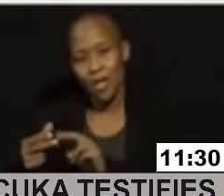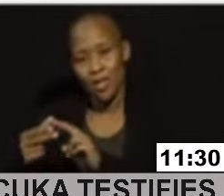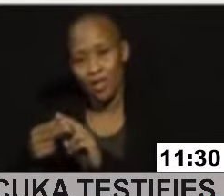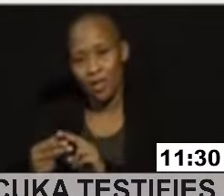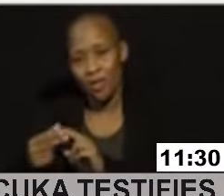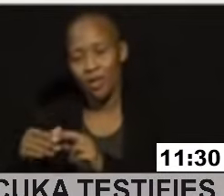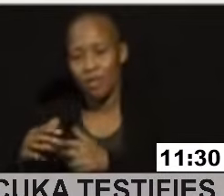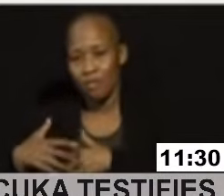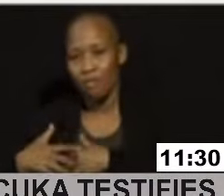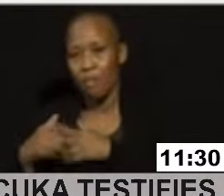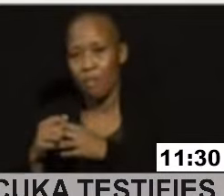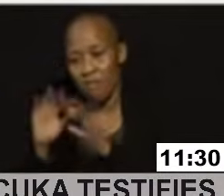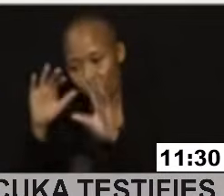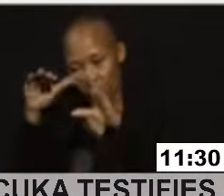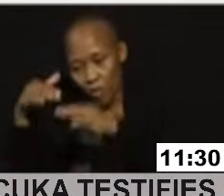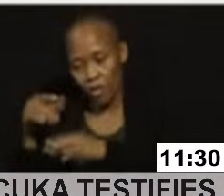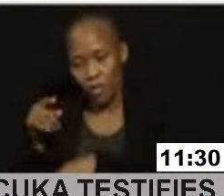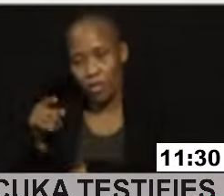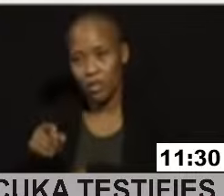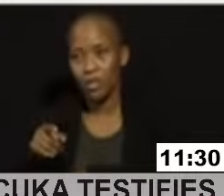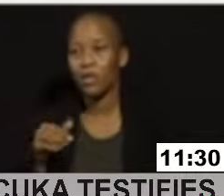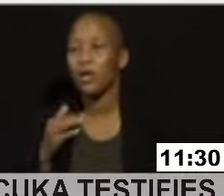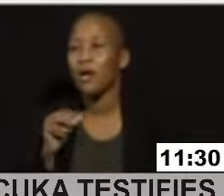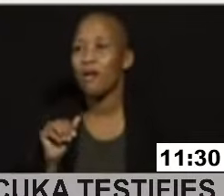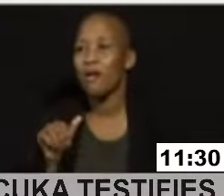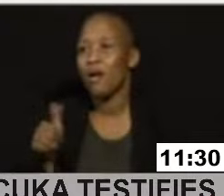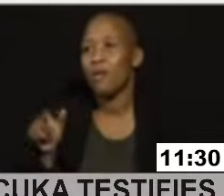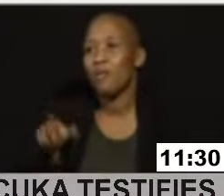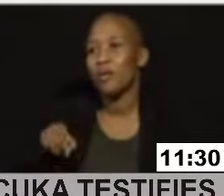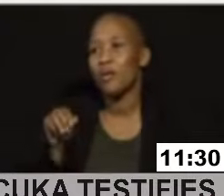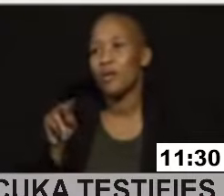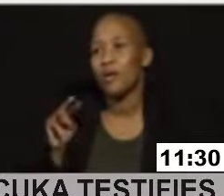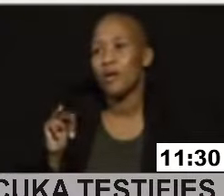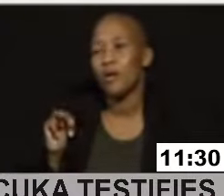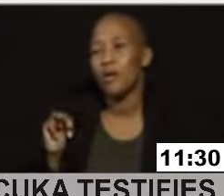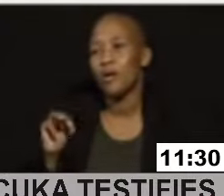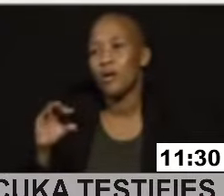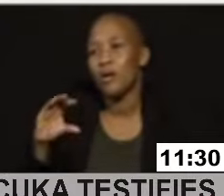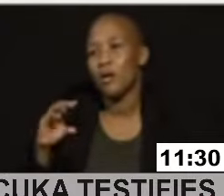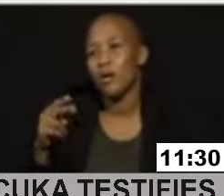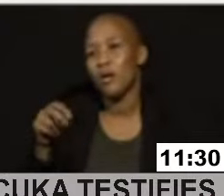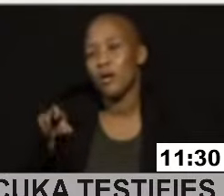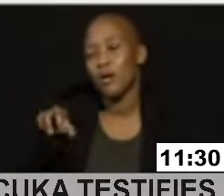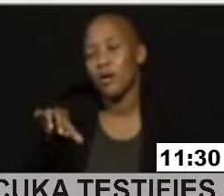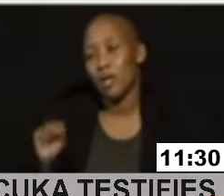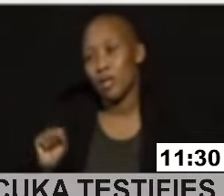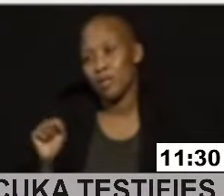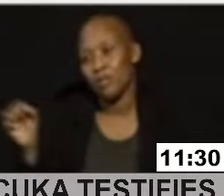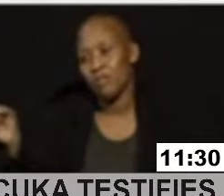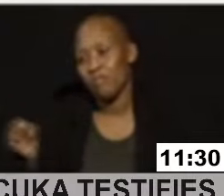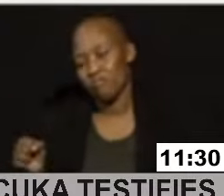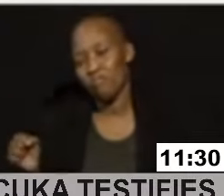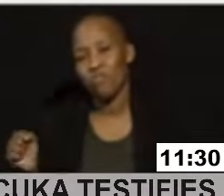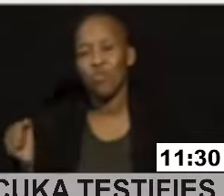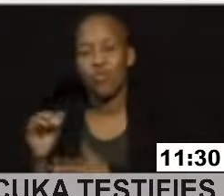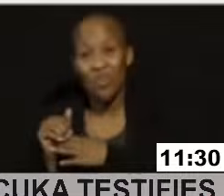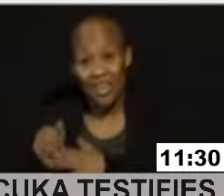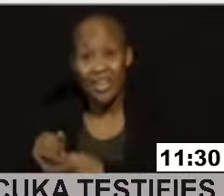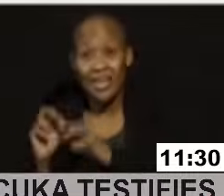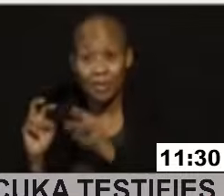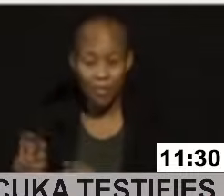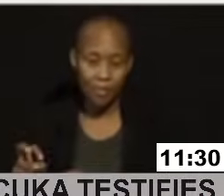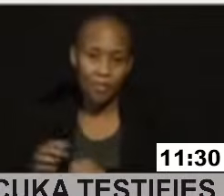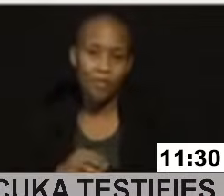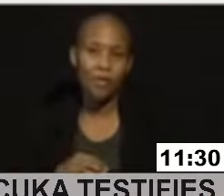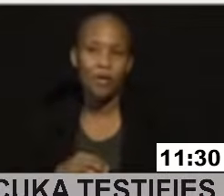on dealing with those. And I appointed a guy called Chris Macadam to lead that investigation. And they did very well. We again